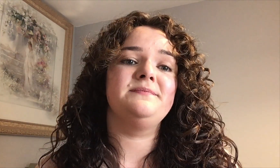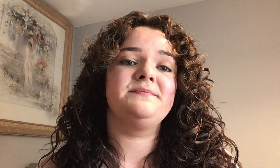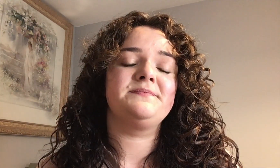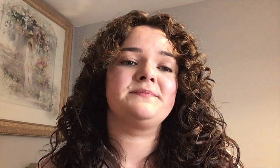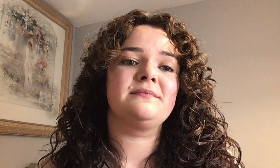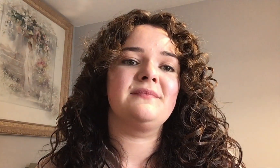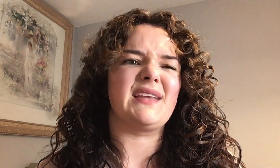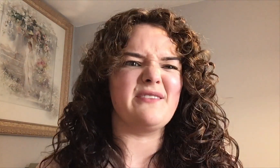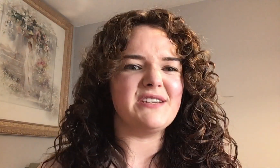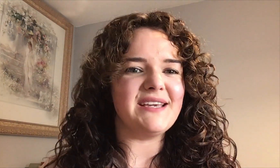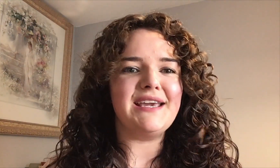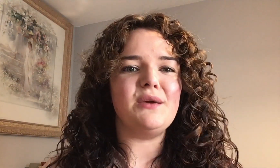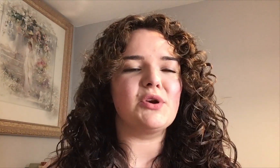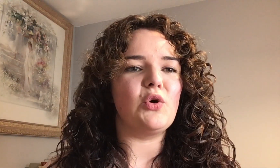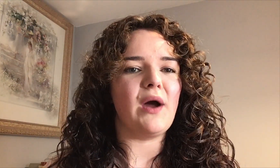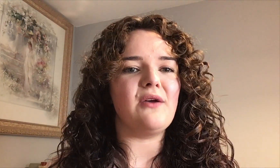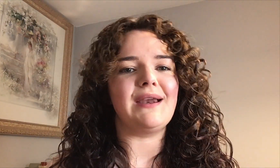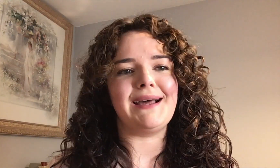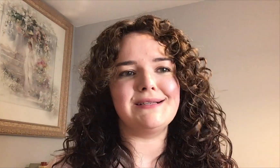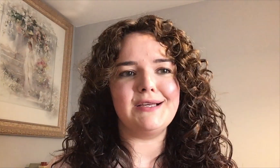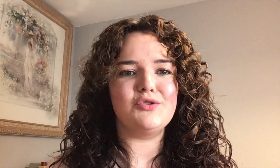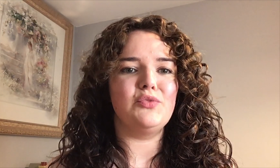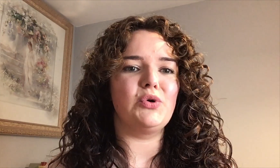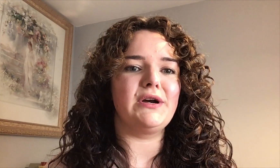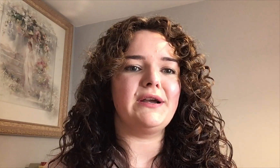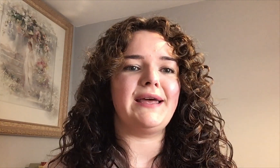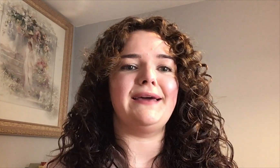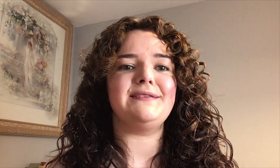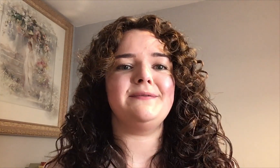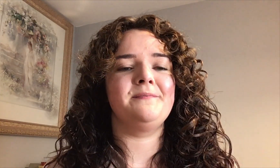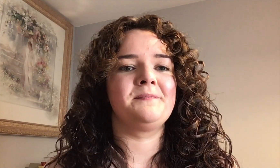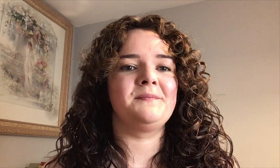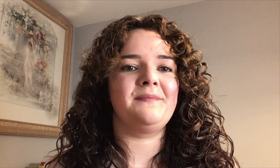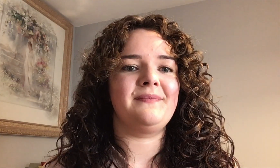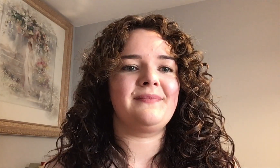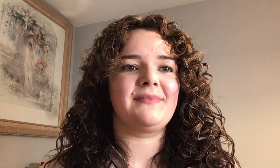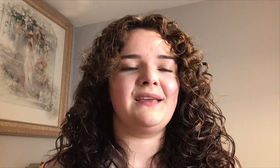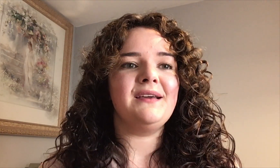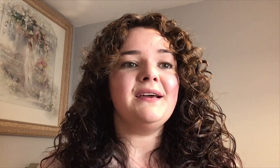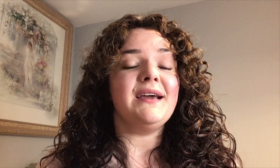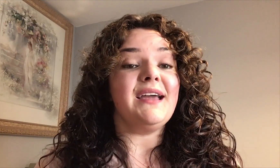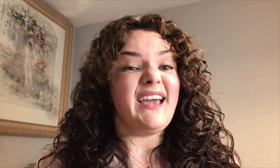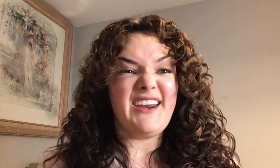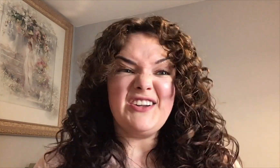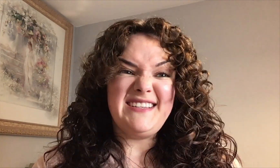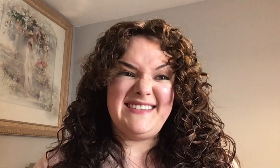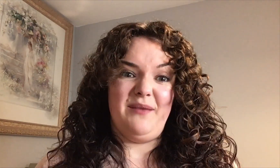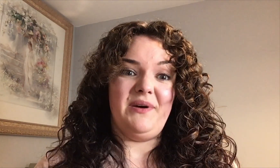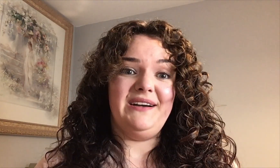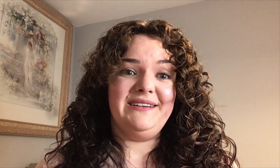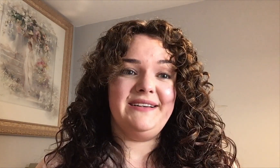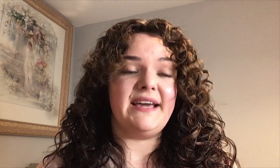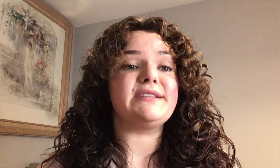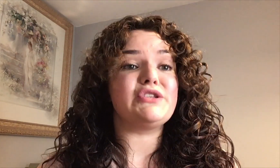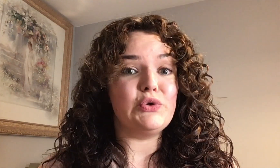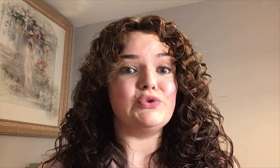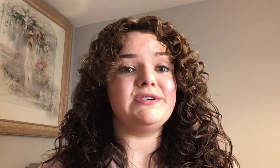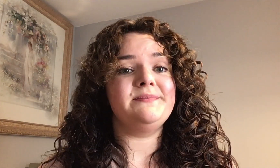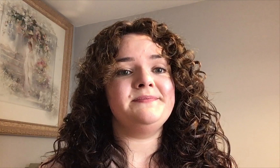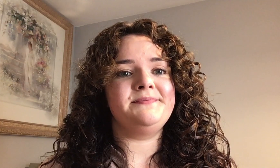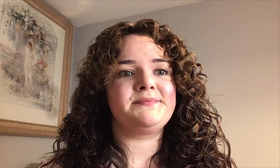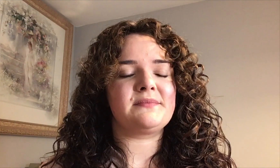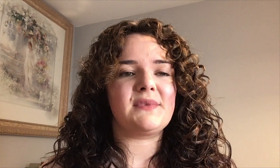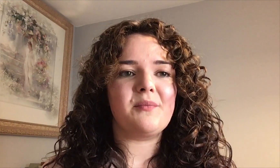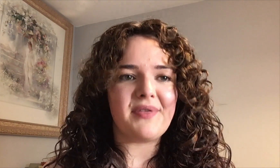October. Every day he would go out and add a little more in it. In early December, it